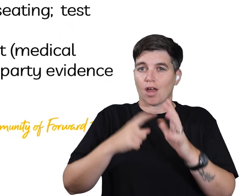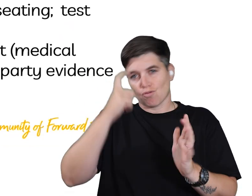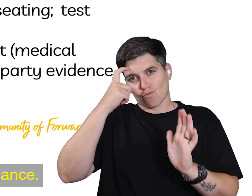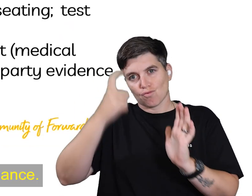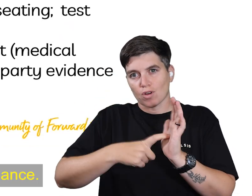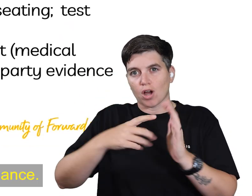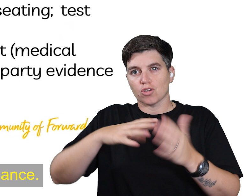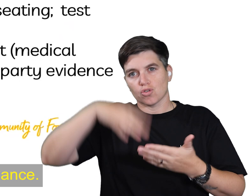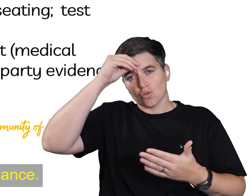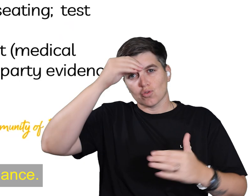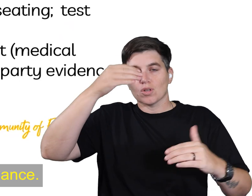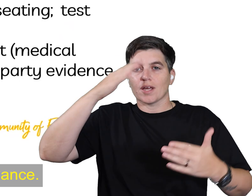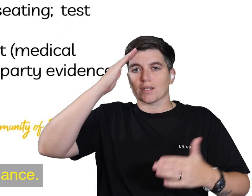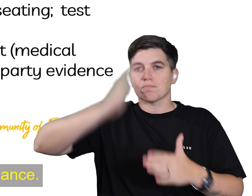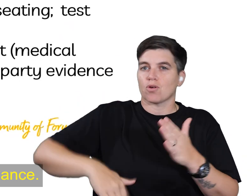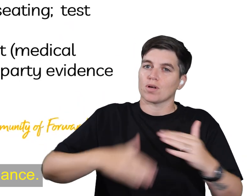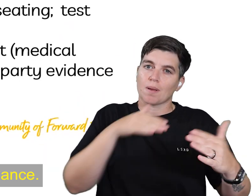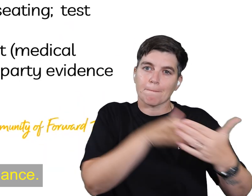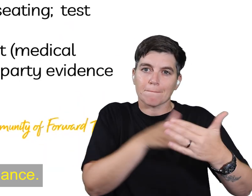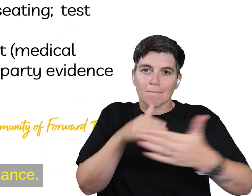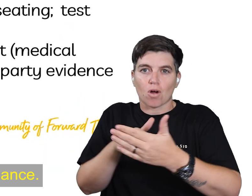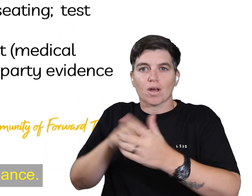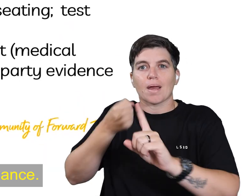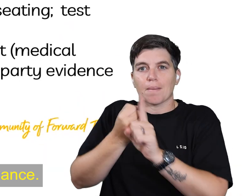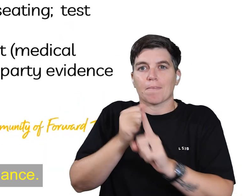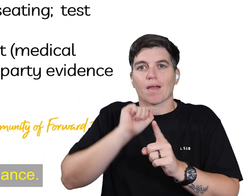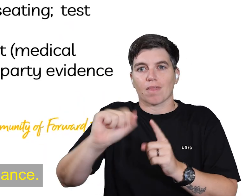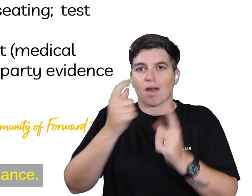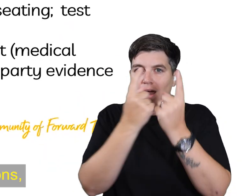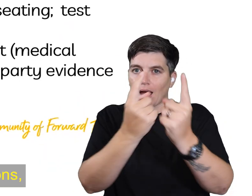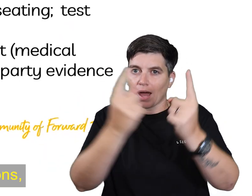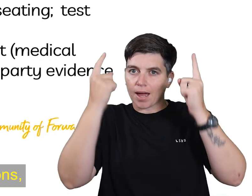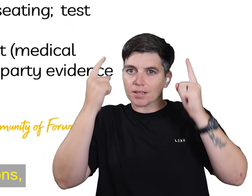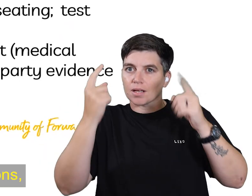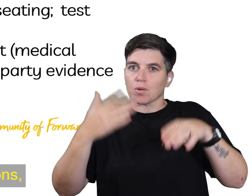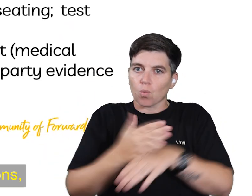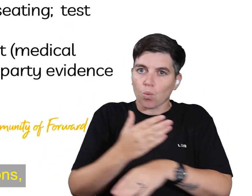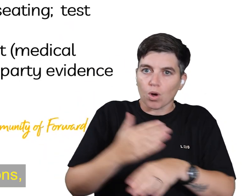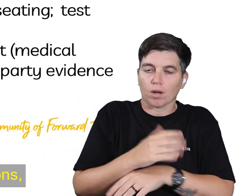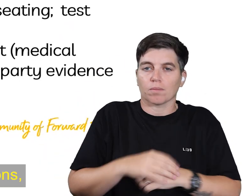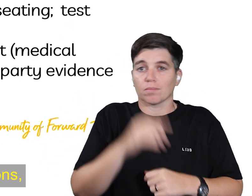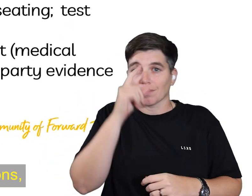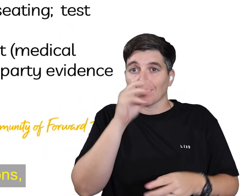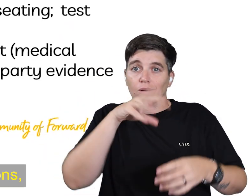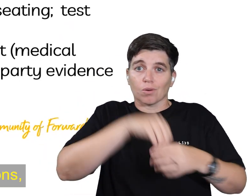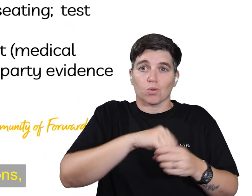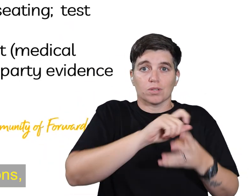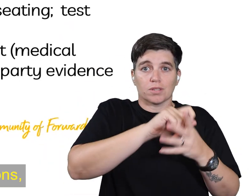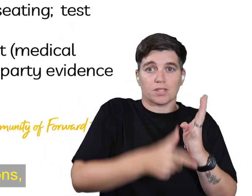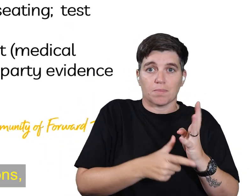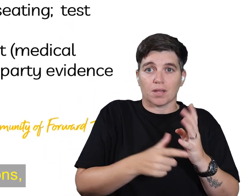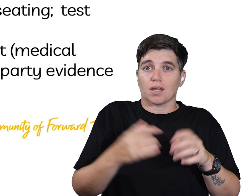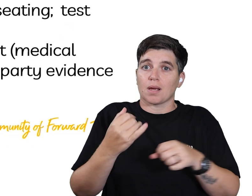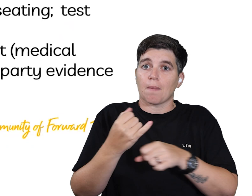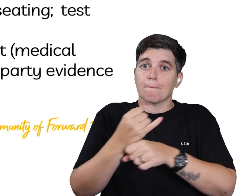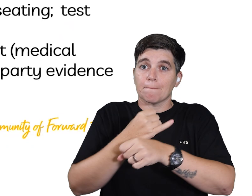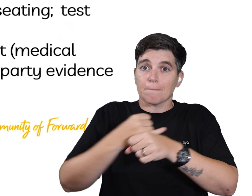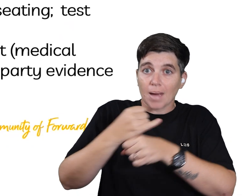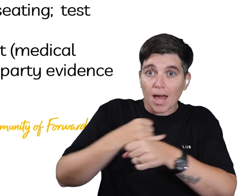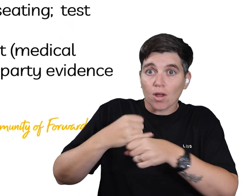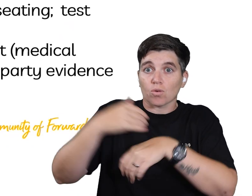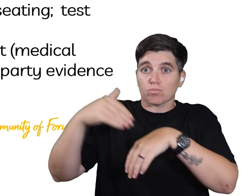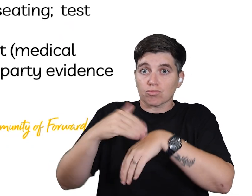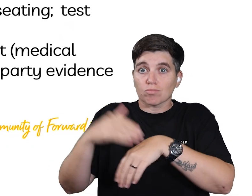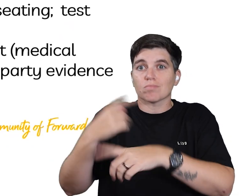experience barriers that have an impact on their academic performance. These could include disability, medical conditions, or